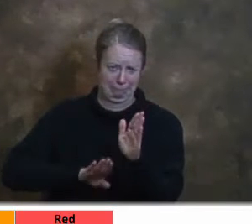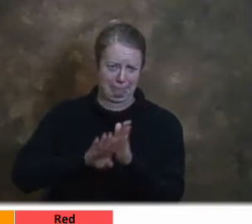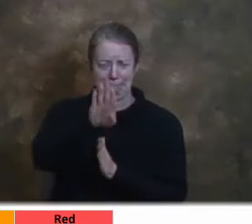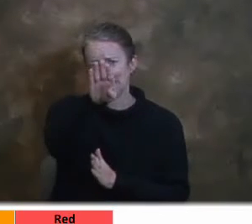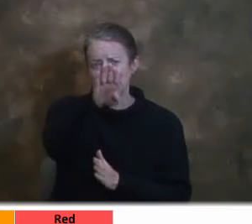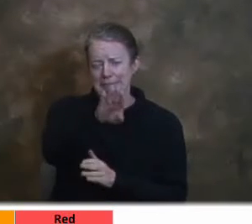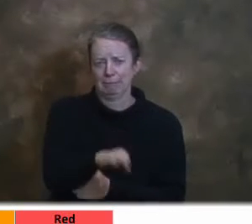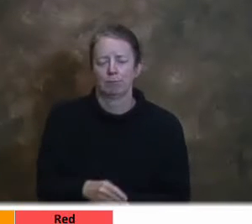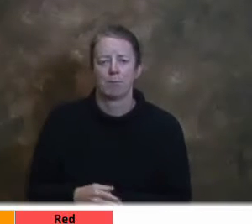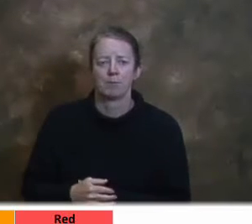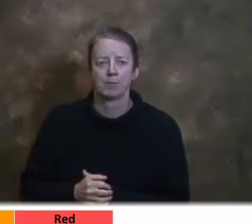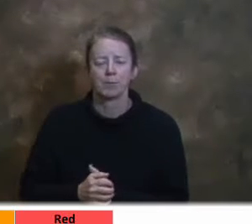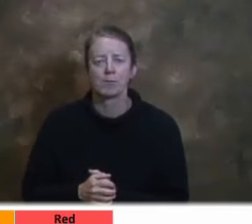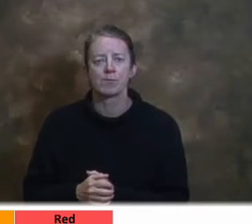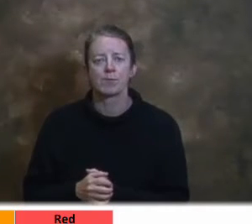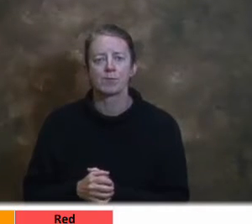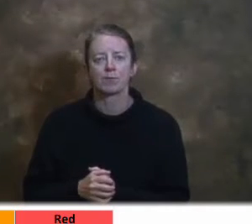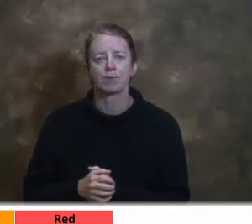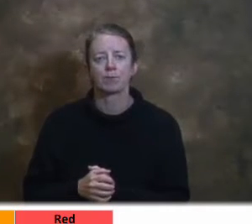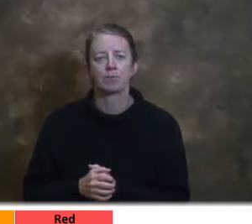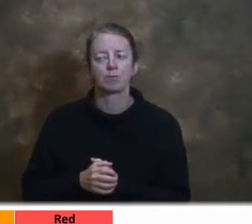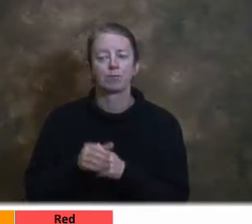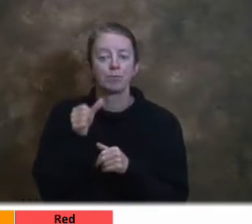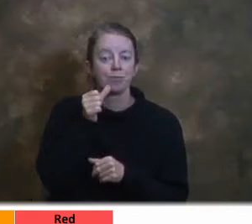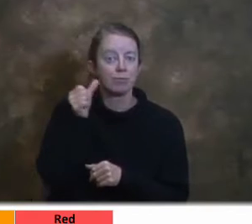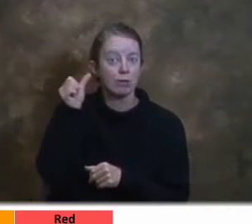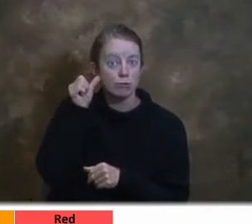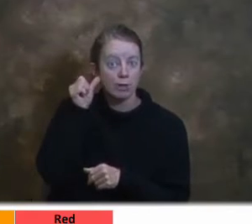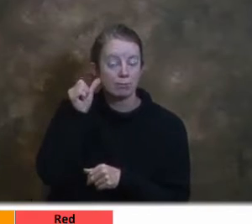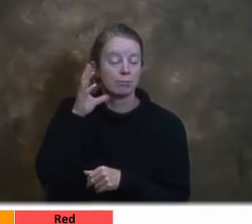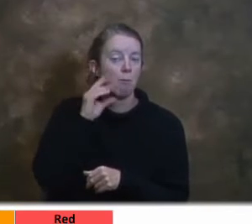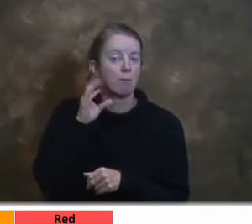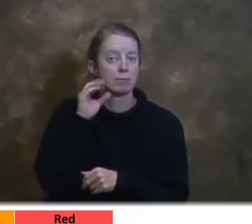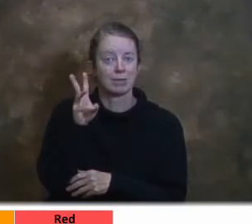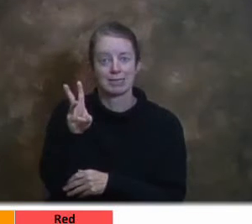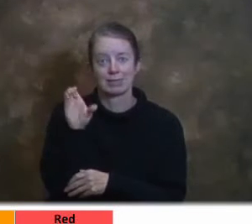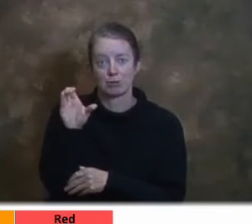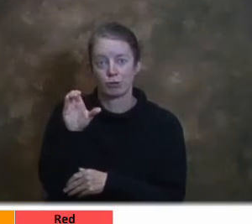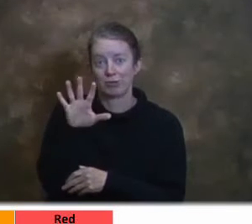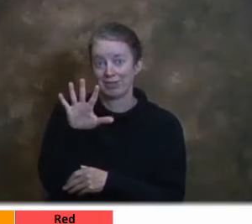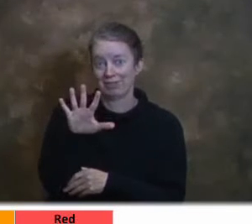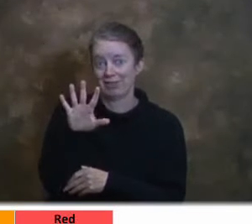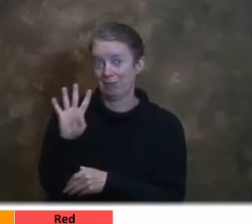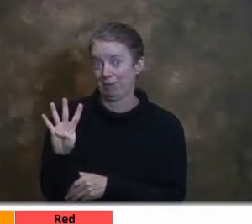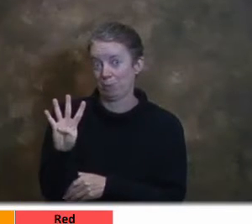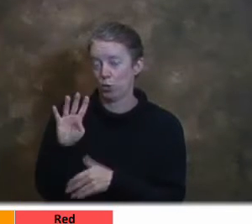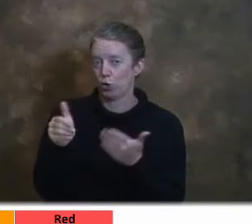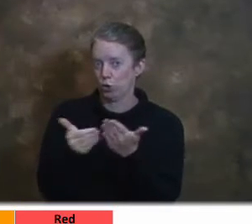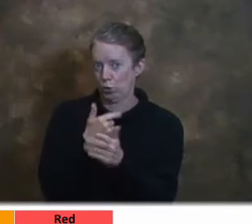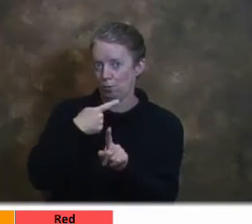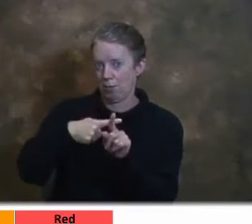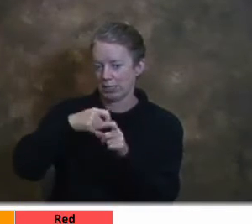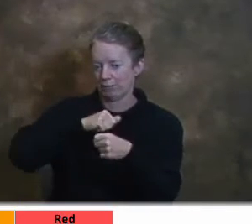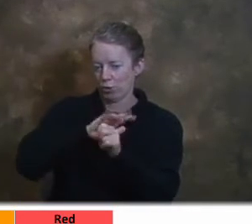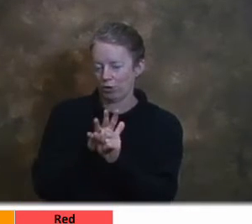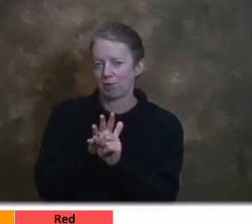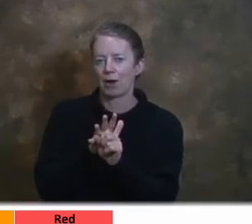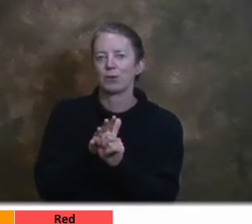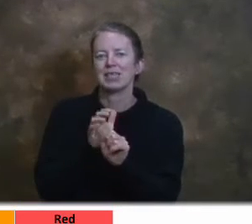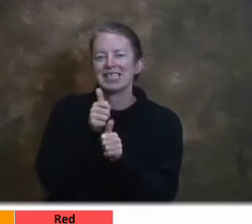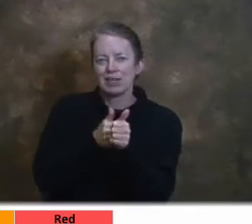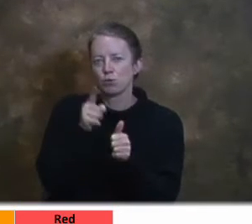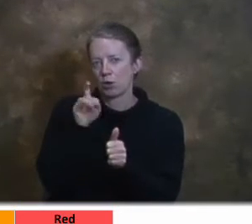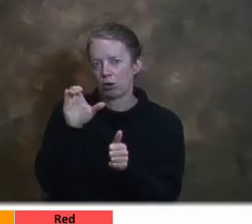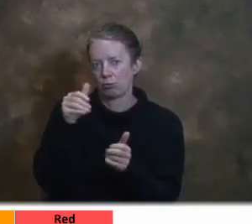go. As of yesterday, we were experiencing 654 new cases per 100,000